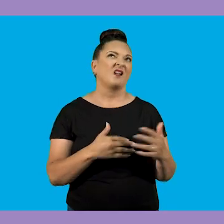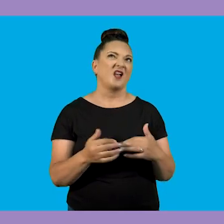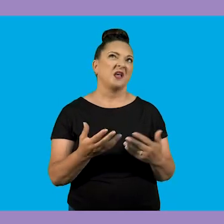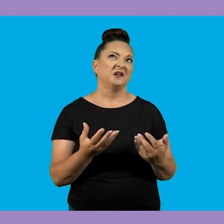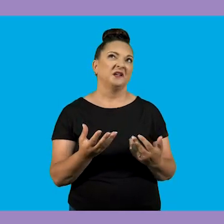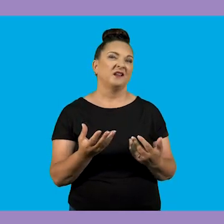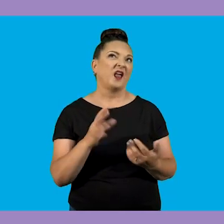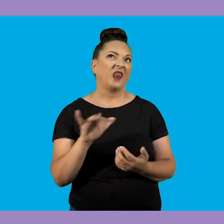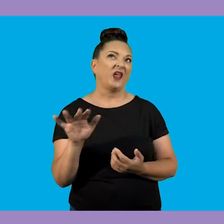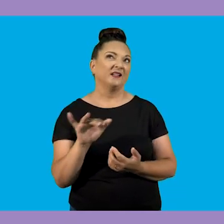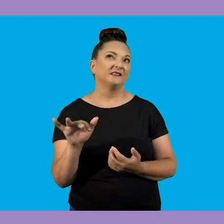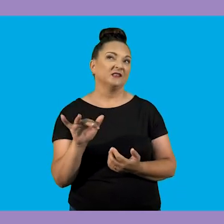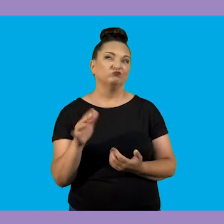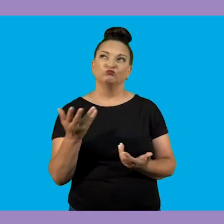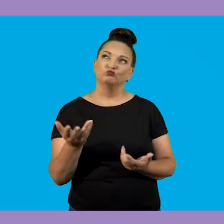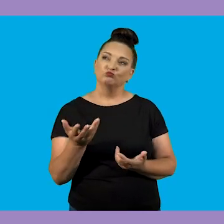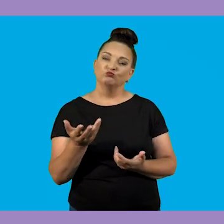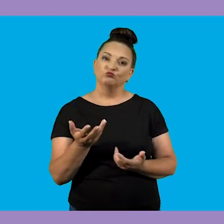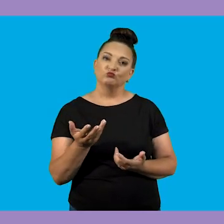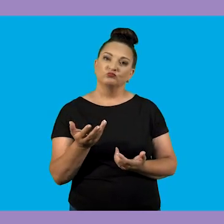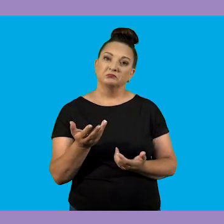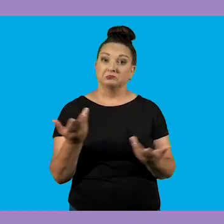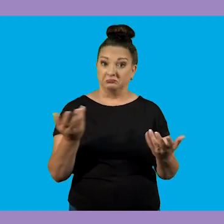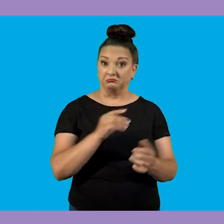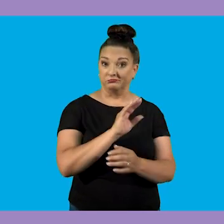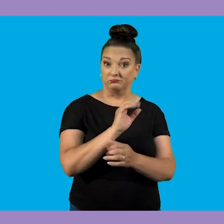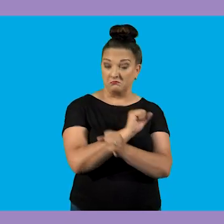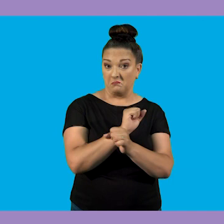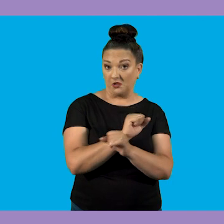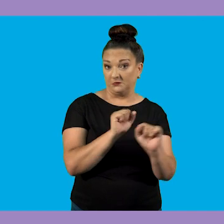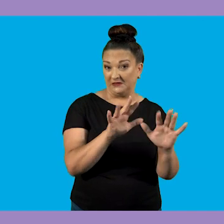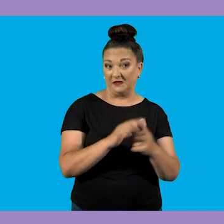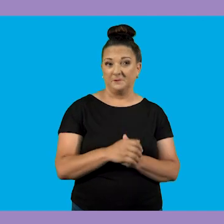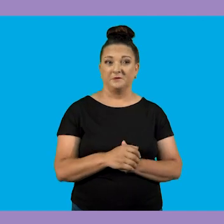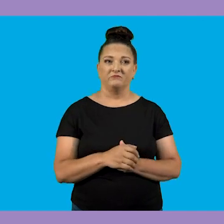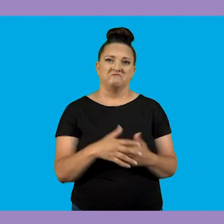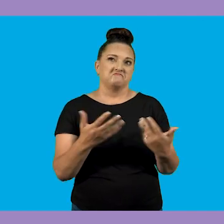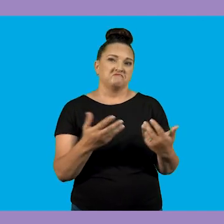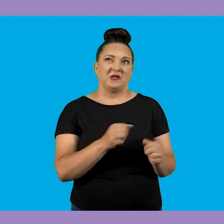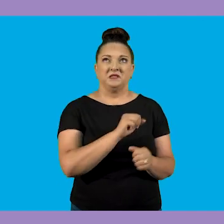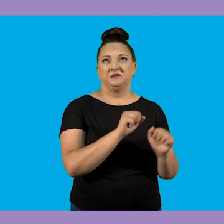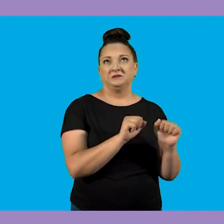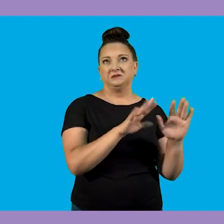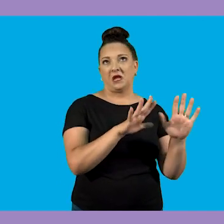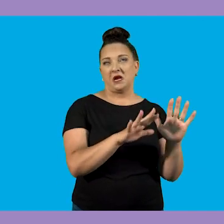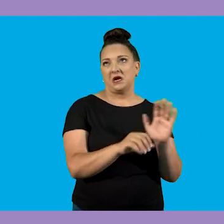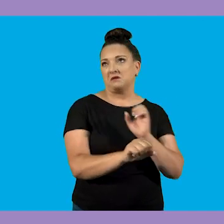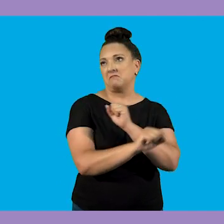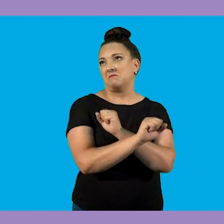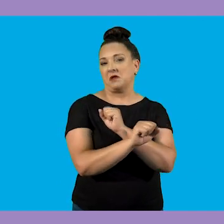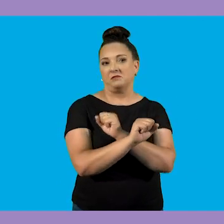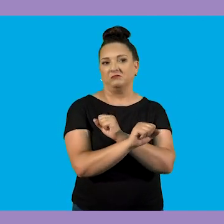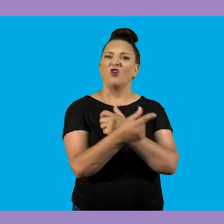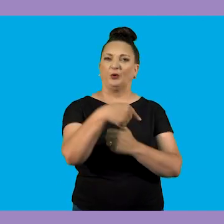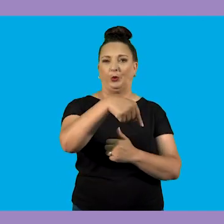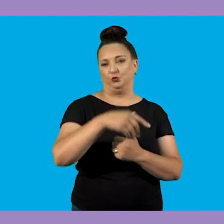number that we want, any letter that we want, we are going to now multiply by 10. That is 10 multiplied by,